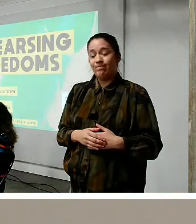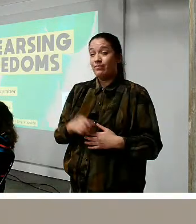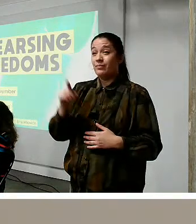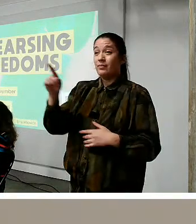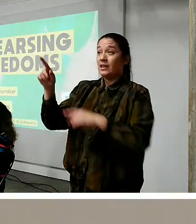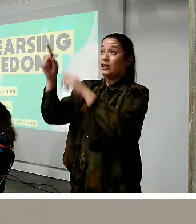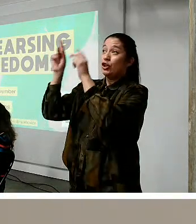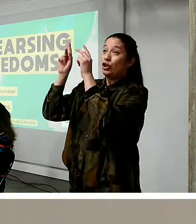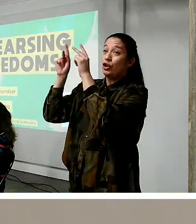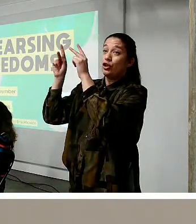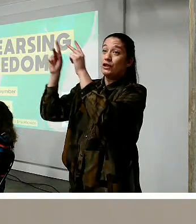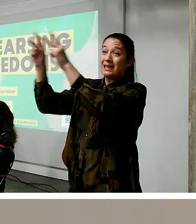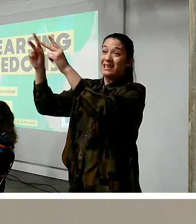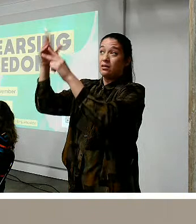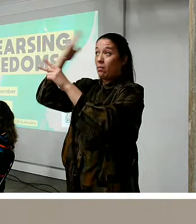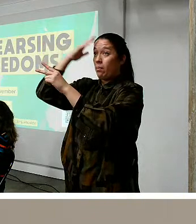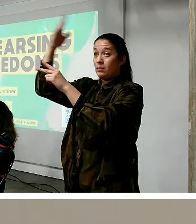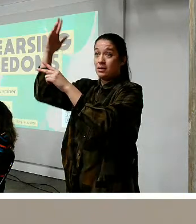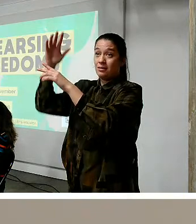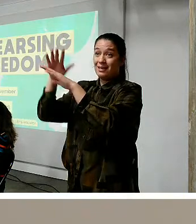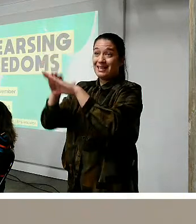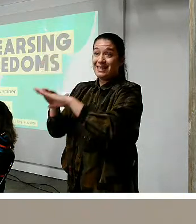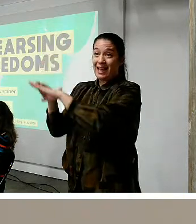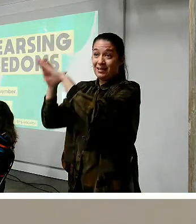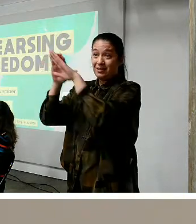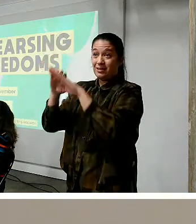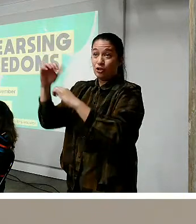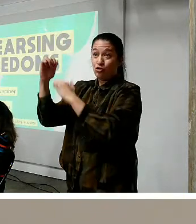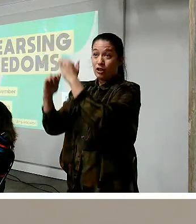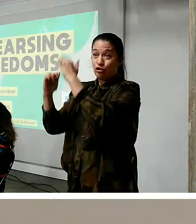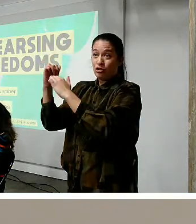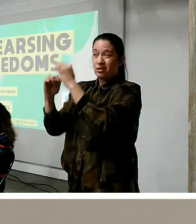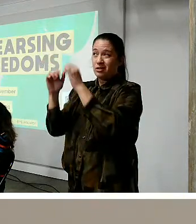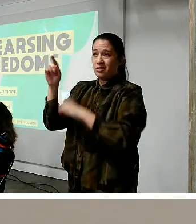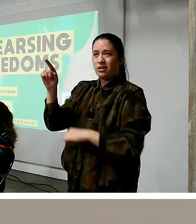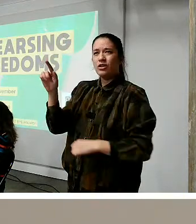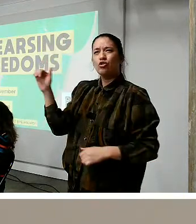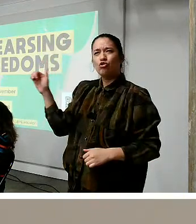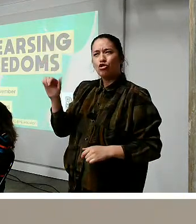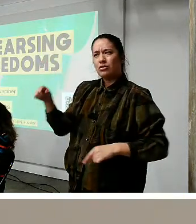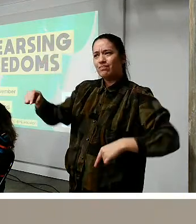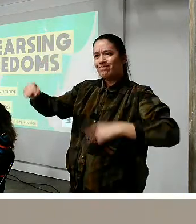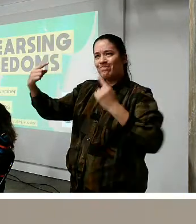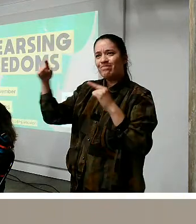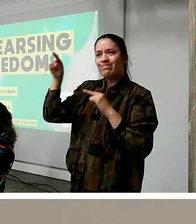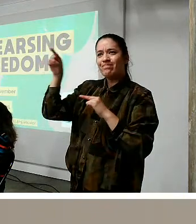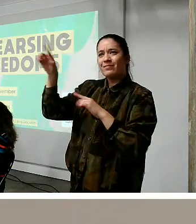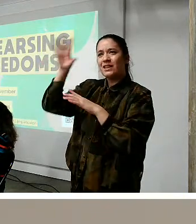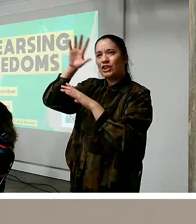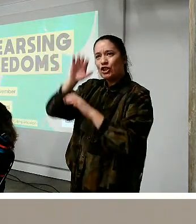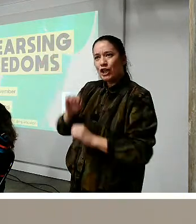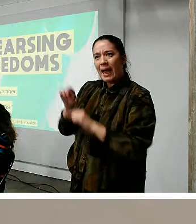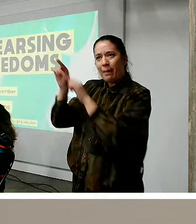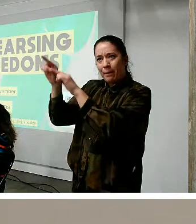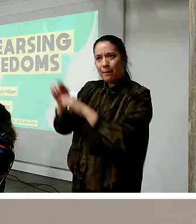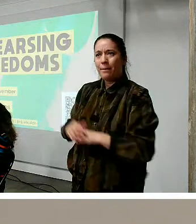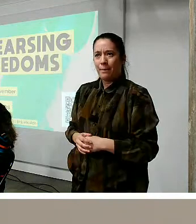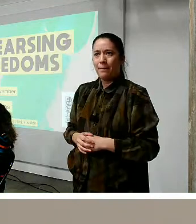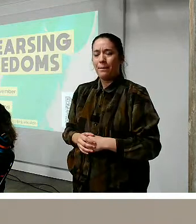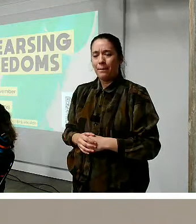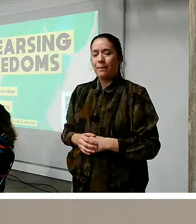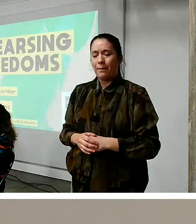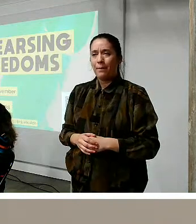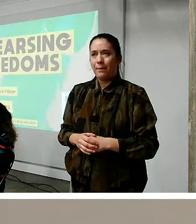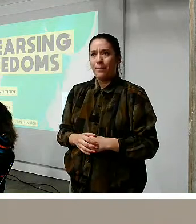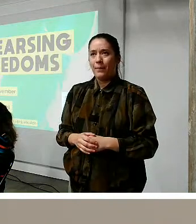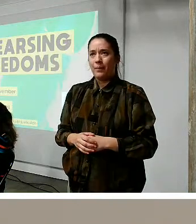mean that we have enough and that we're not living in poverty. It's like a kind of flip of something. And it's the same, I think you